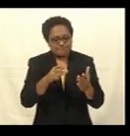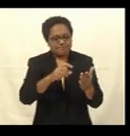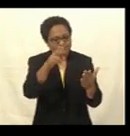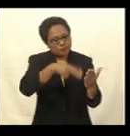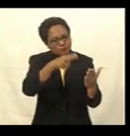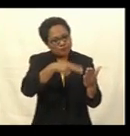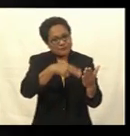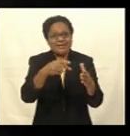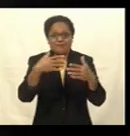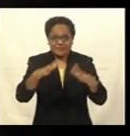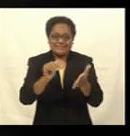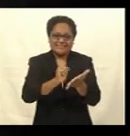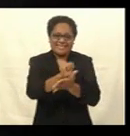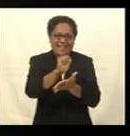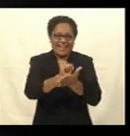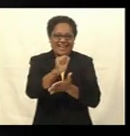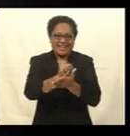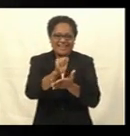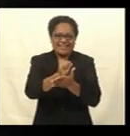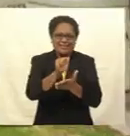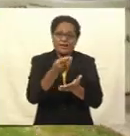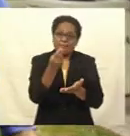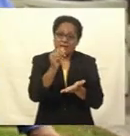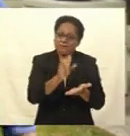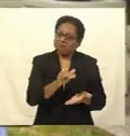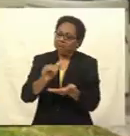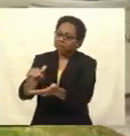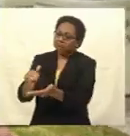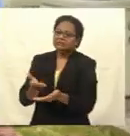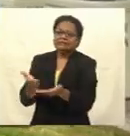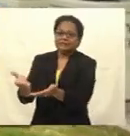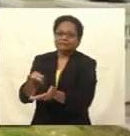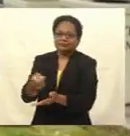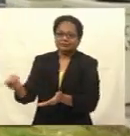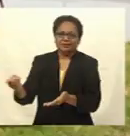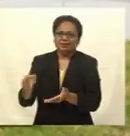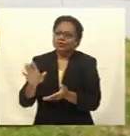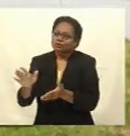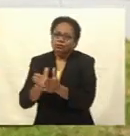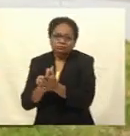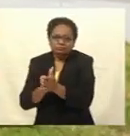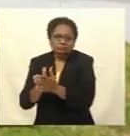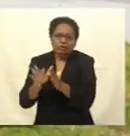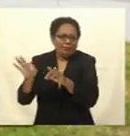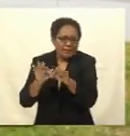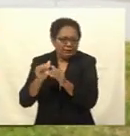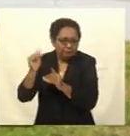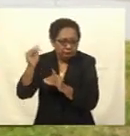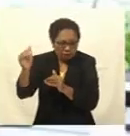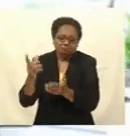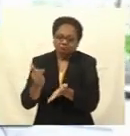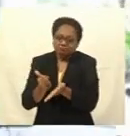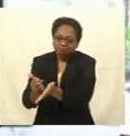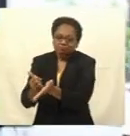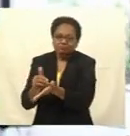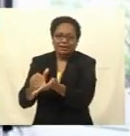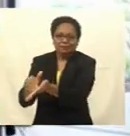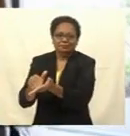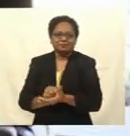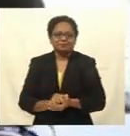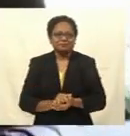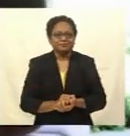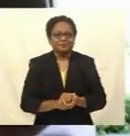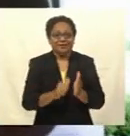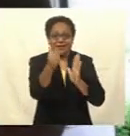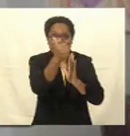the sold paintings to help them pursue their dreams, desires, wishes, goals, and ultimately build friendship. Art